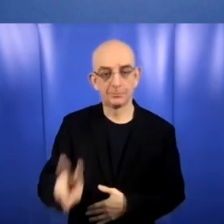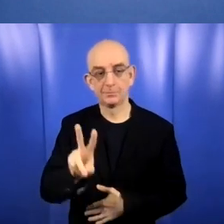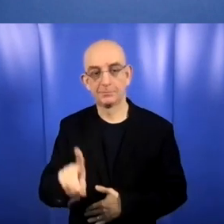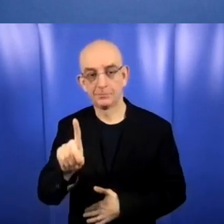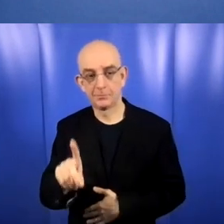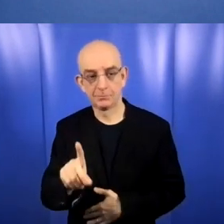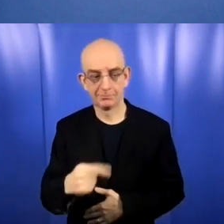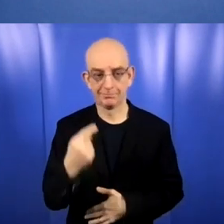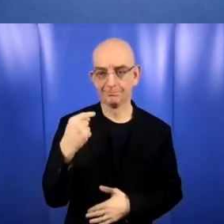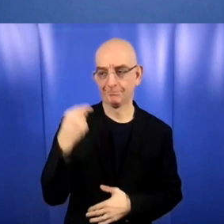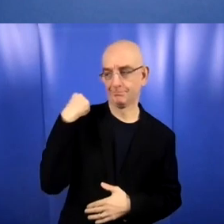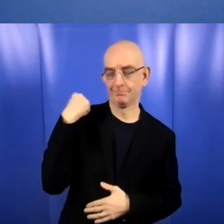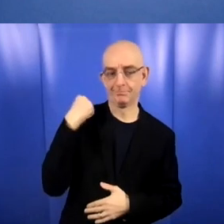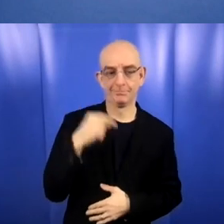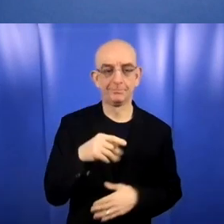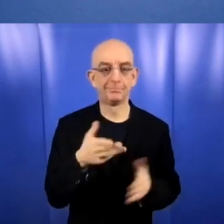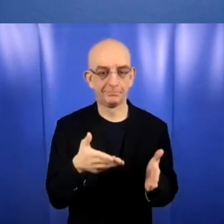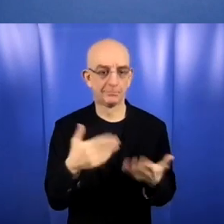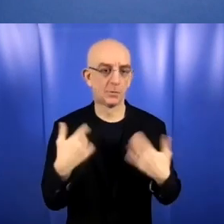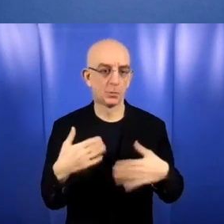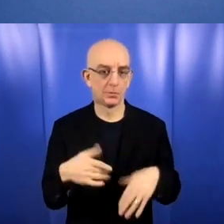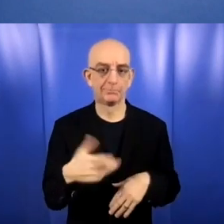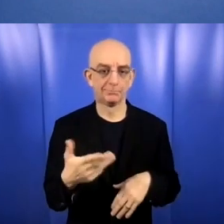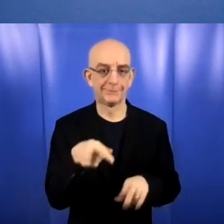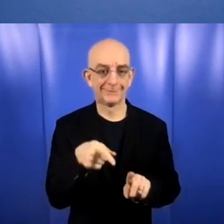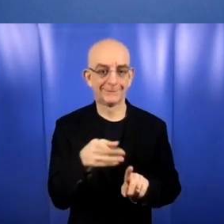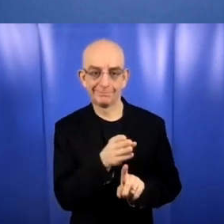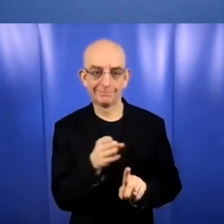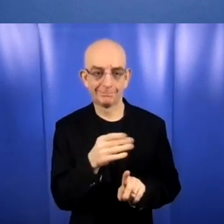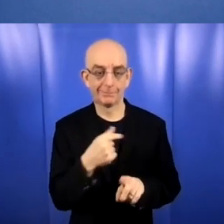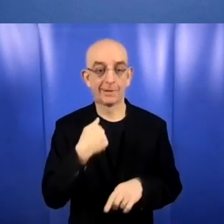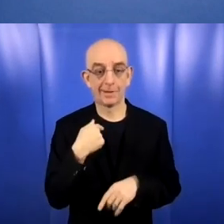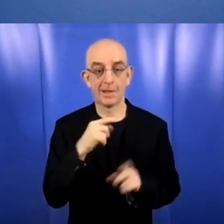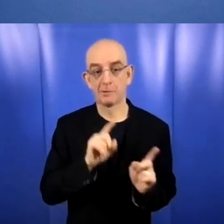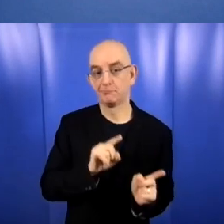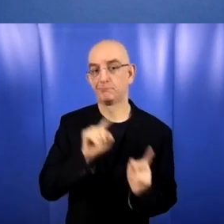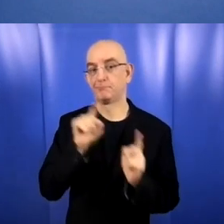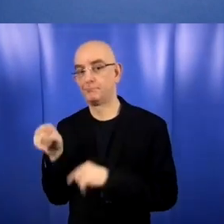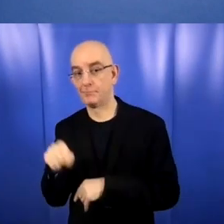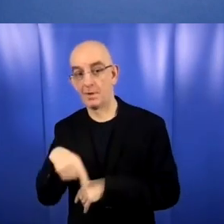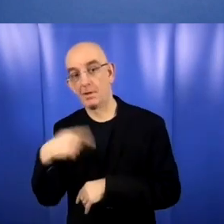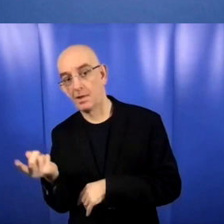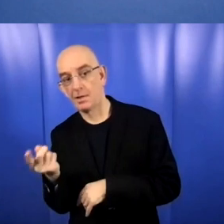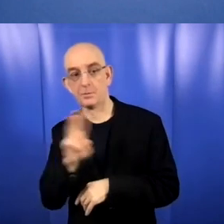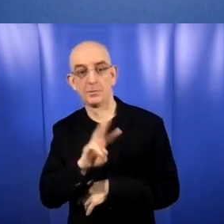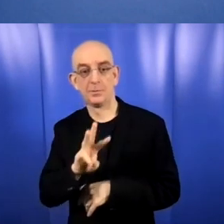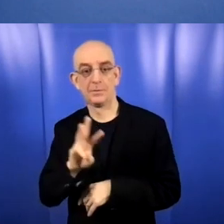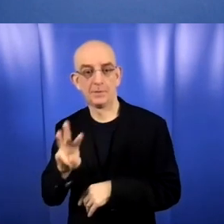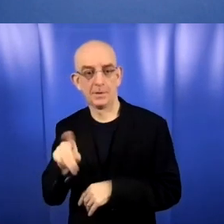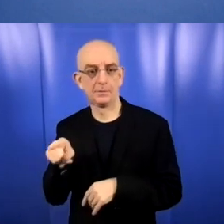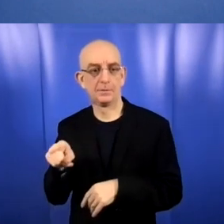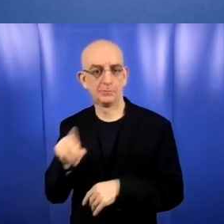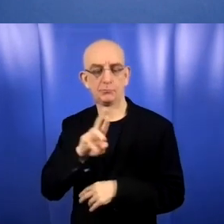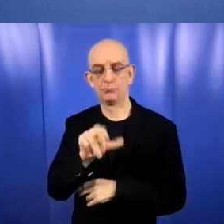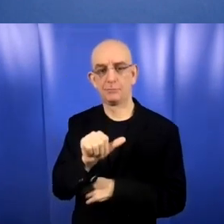had come to Bremen. The University of Bremen had been ahead of the field in this. Whenever displaced persons came to Bremen,